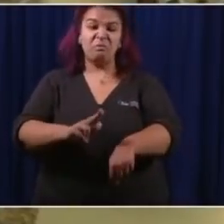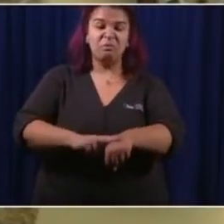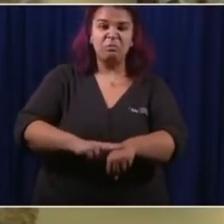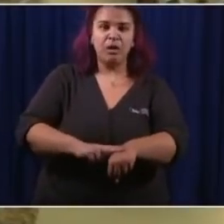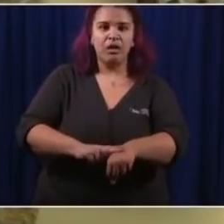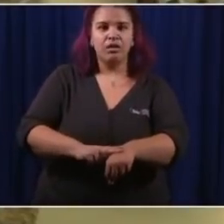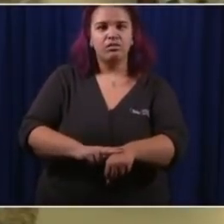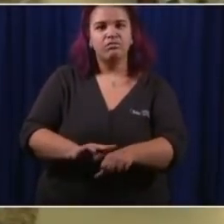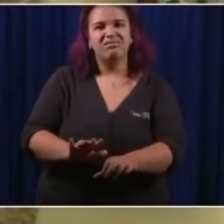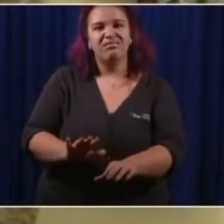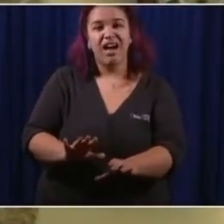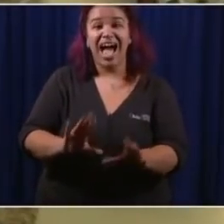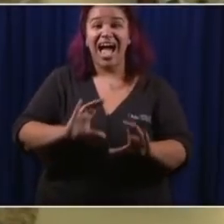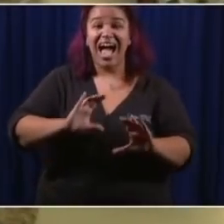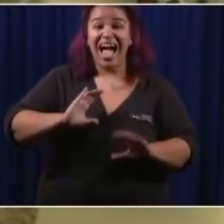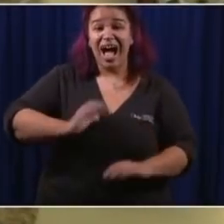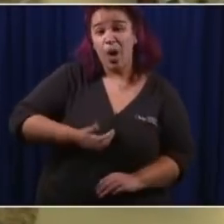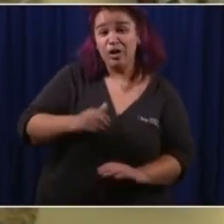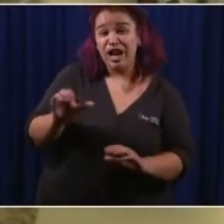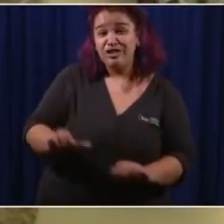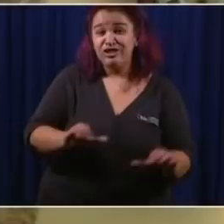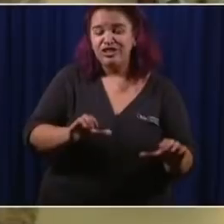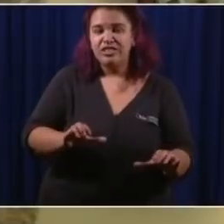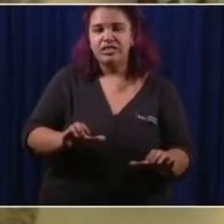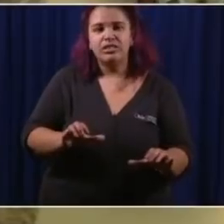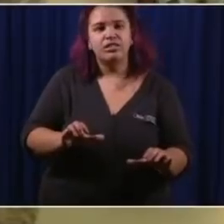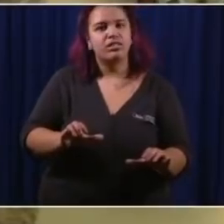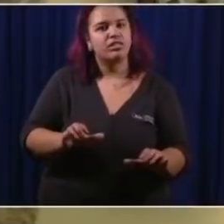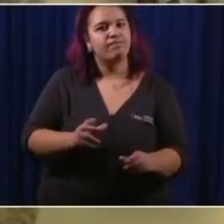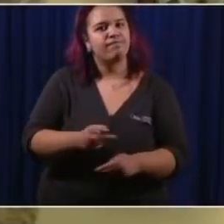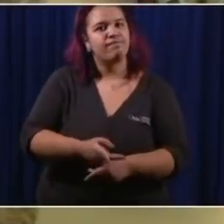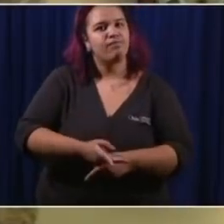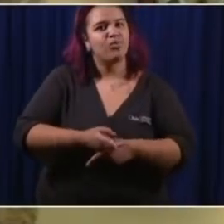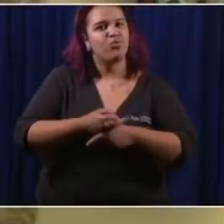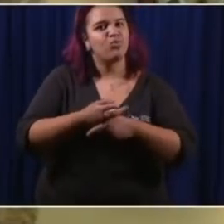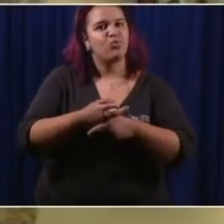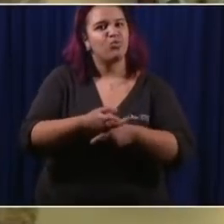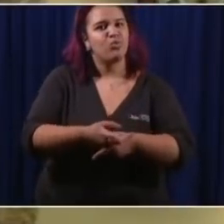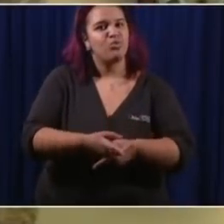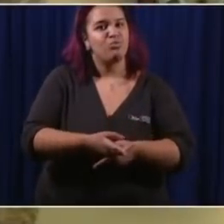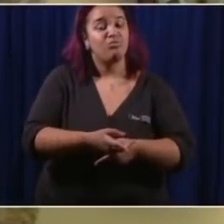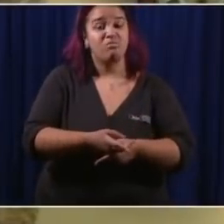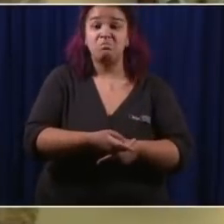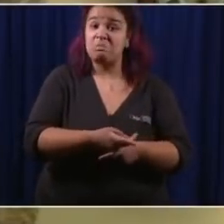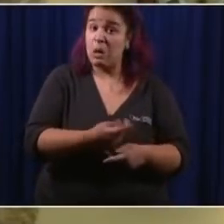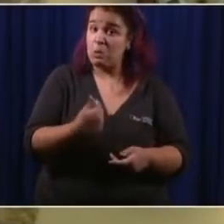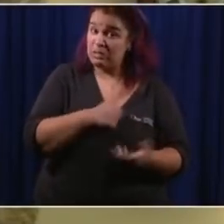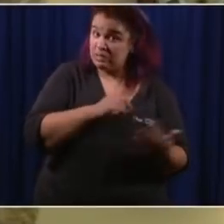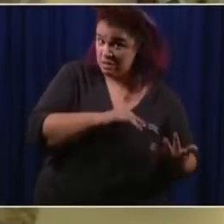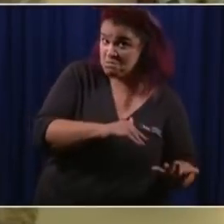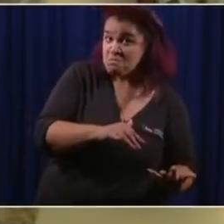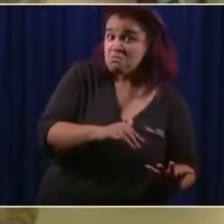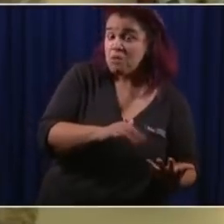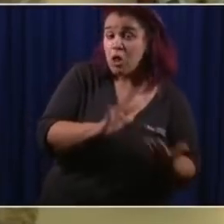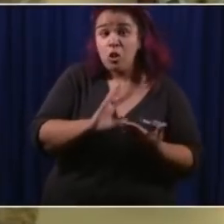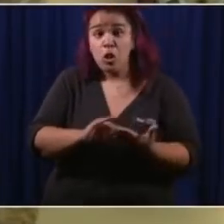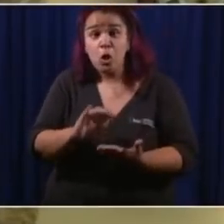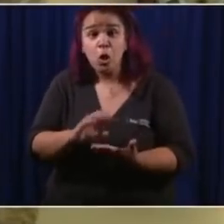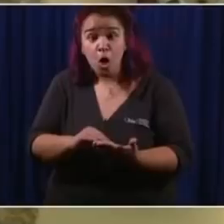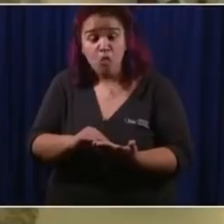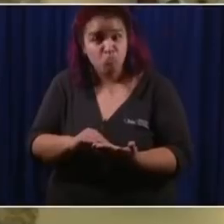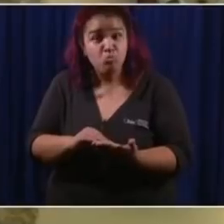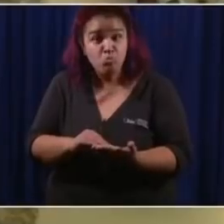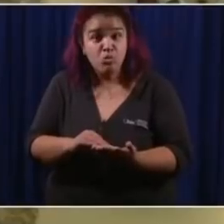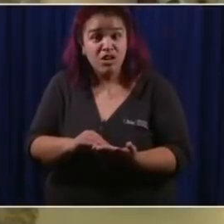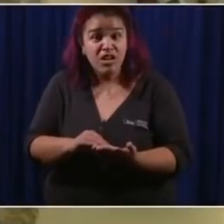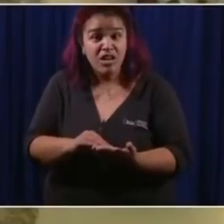we can have fun, we can study, we can learn, but it's not going to be quite the same. And you're going to have